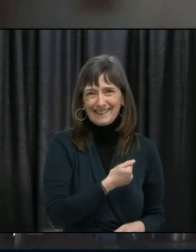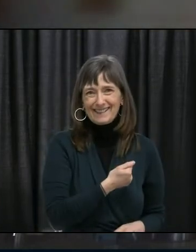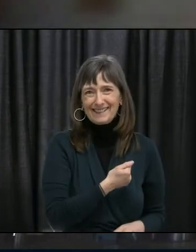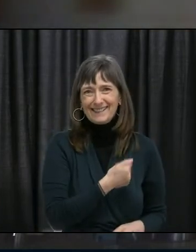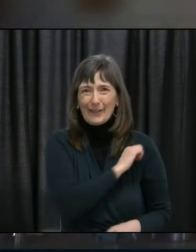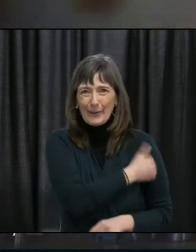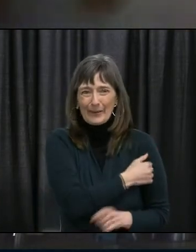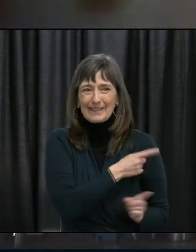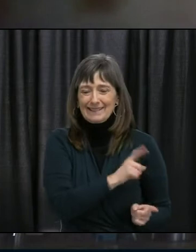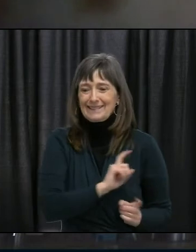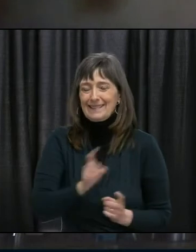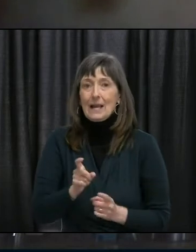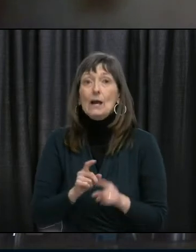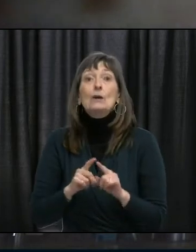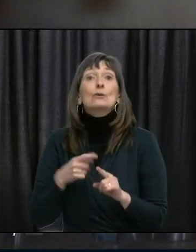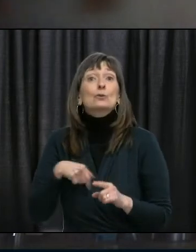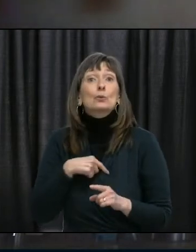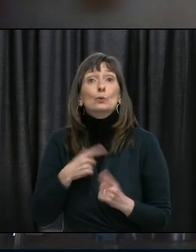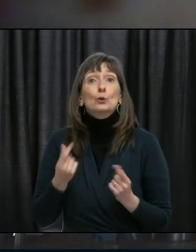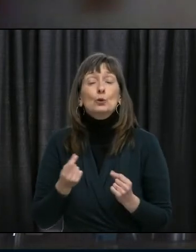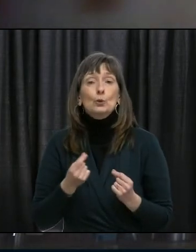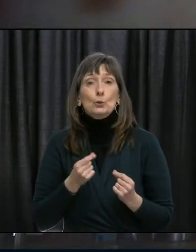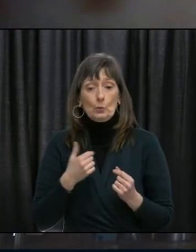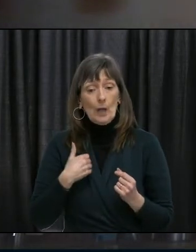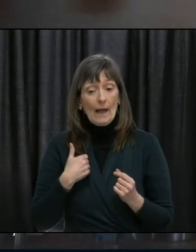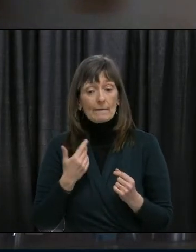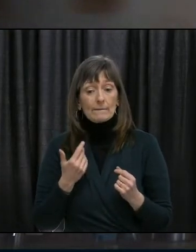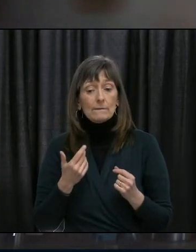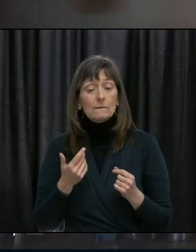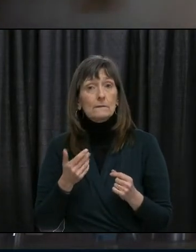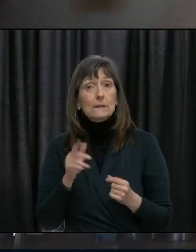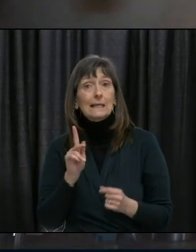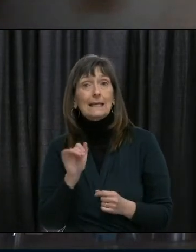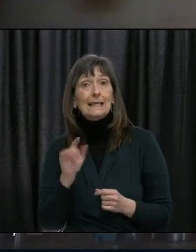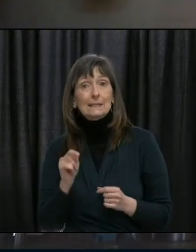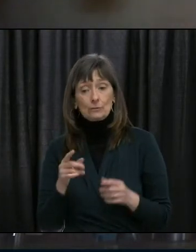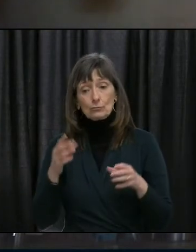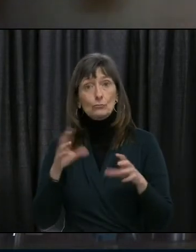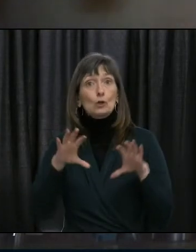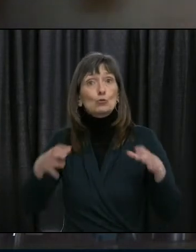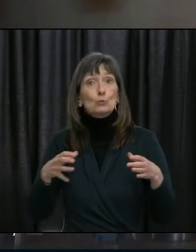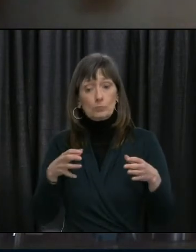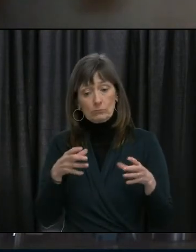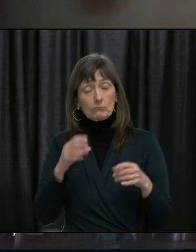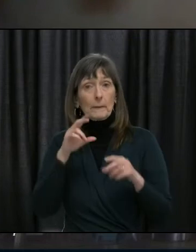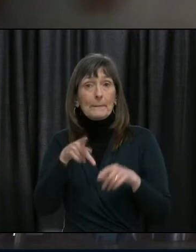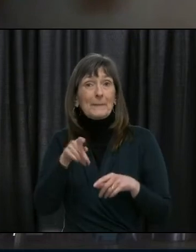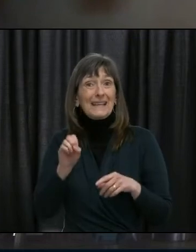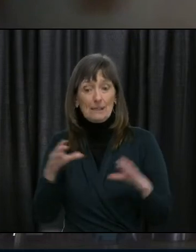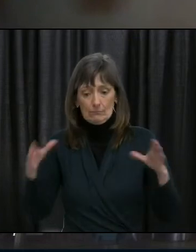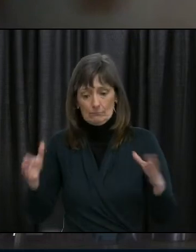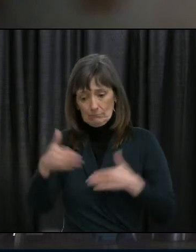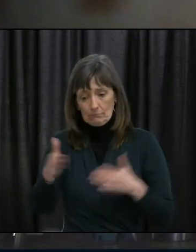we have undertaken to supply kits to any frontline ambulance in community or in the private